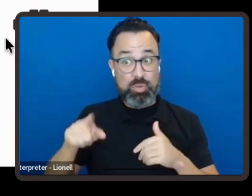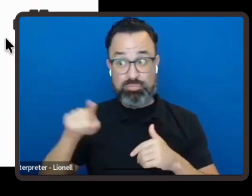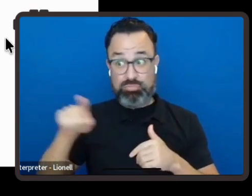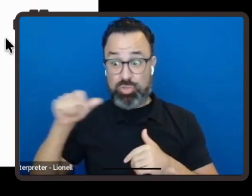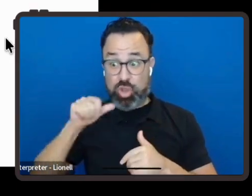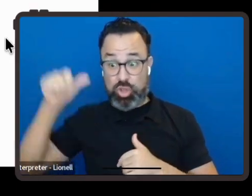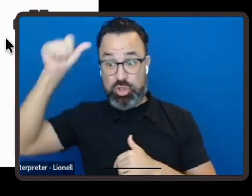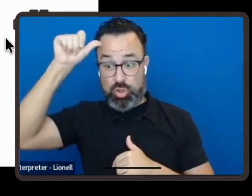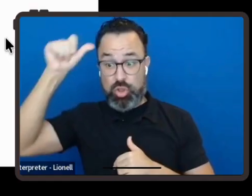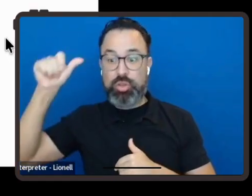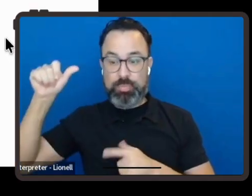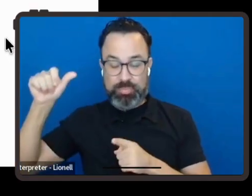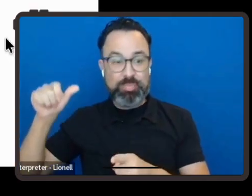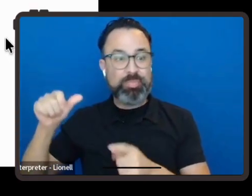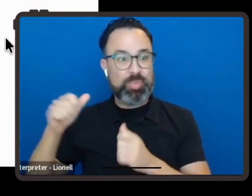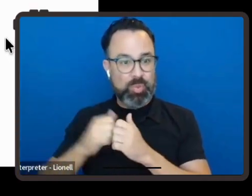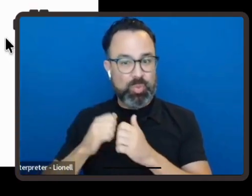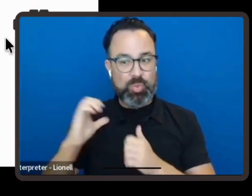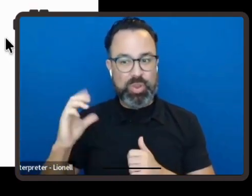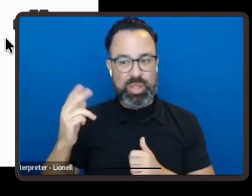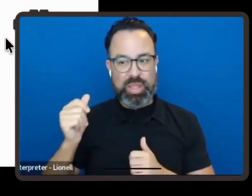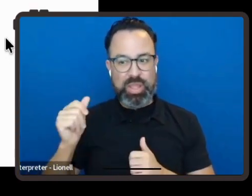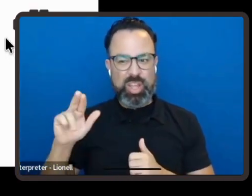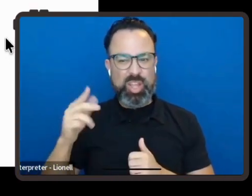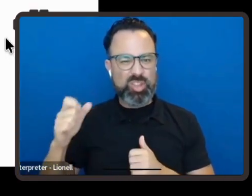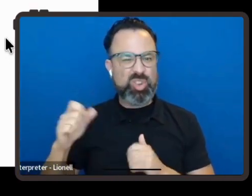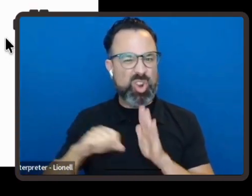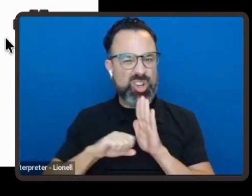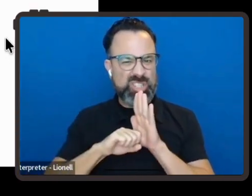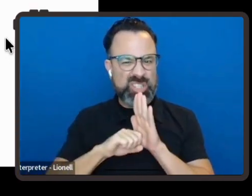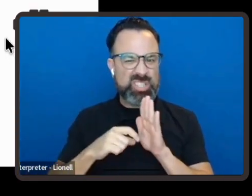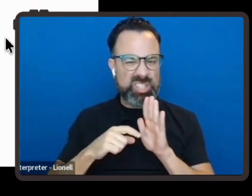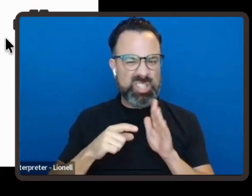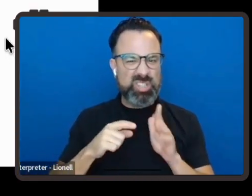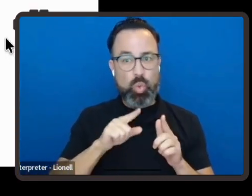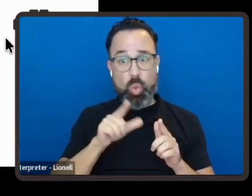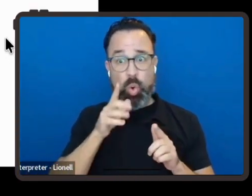Charge syndrome and or parents or caregivers.